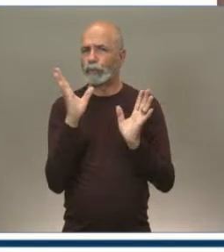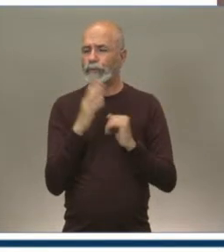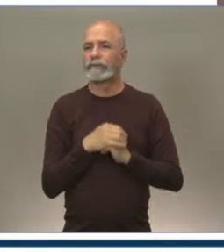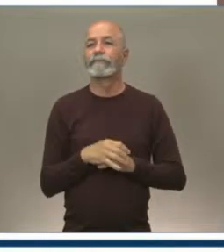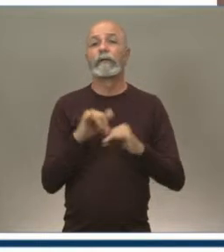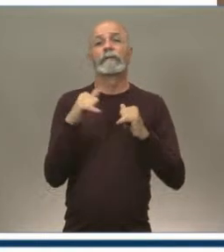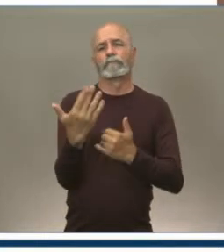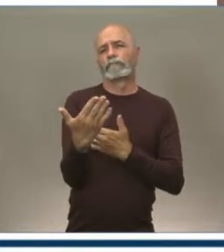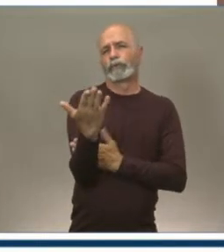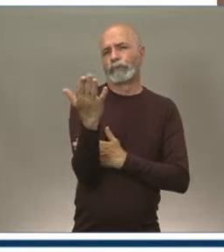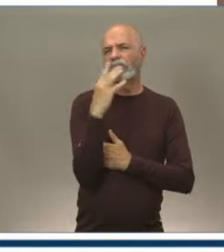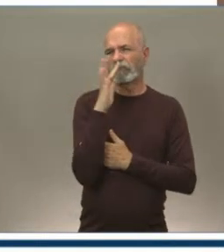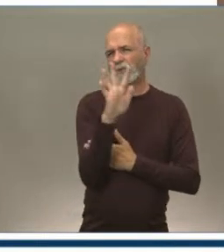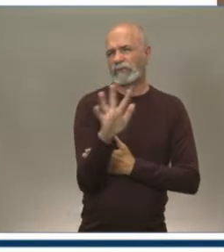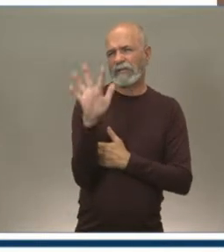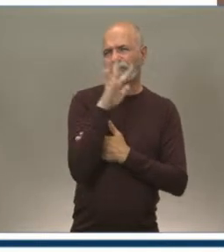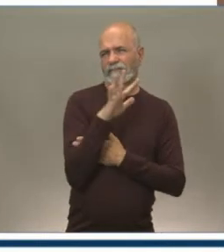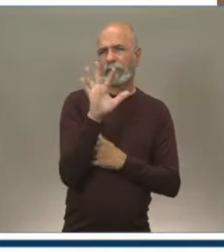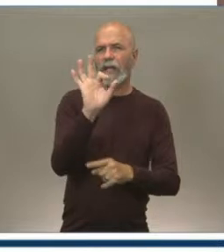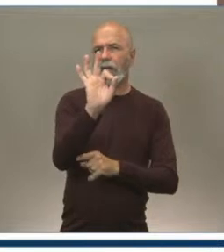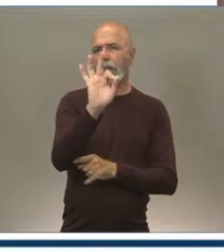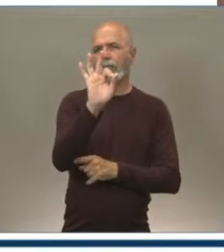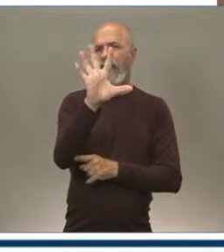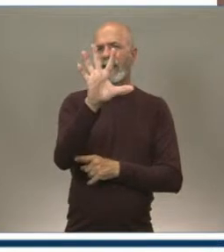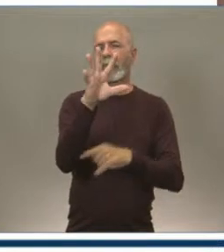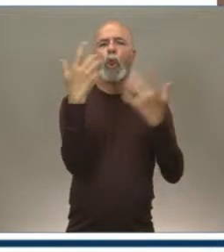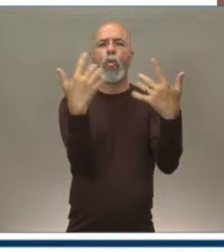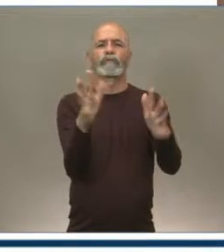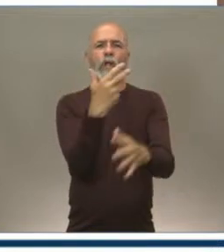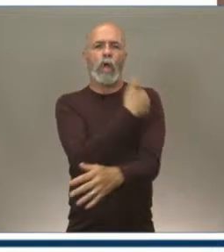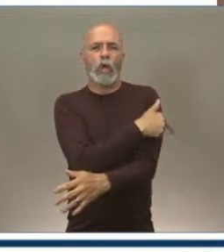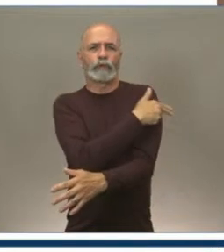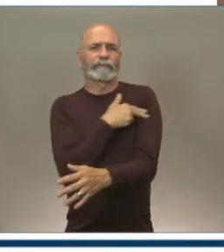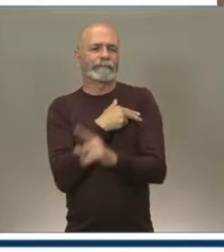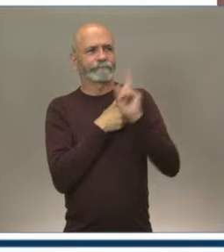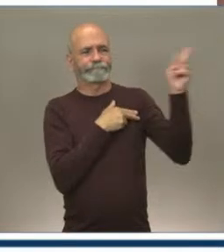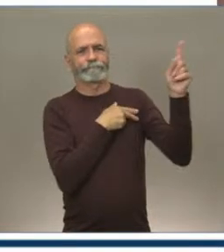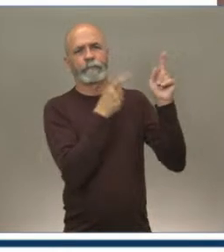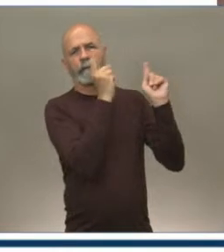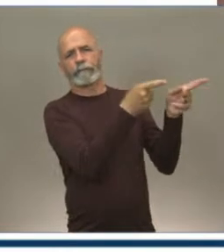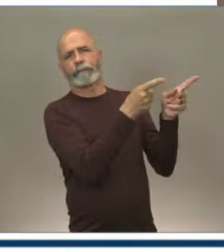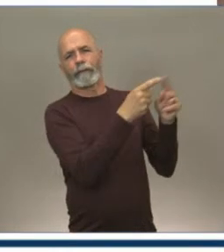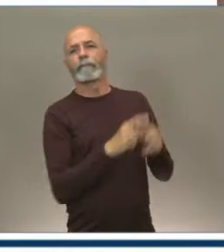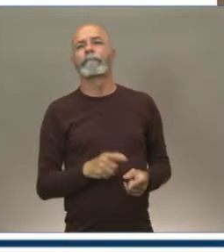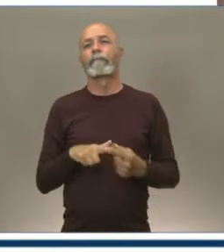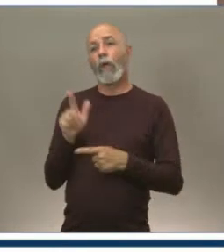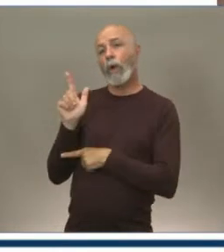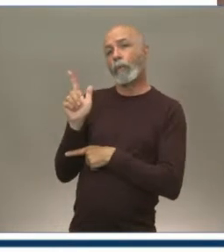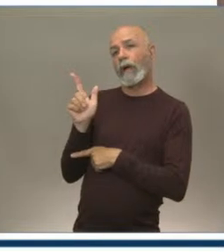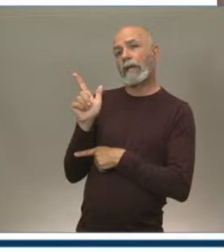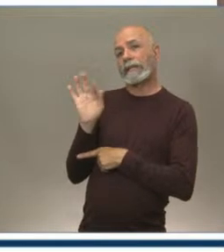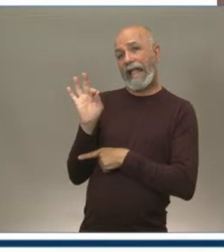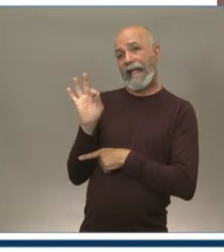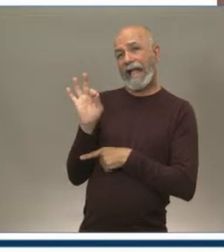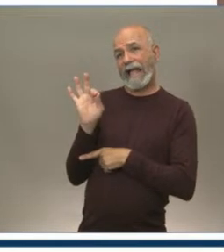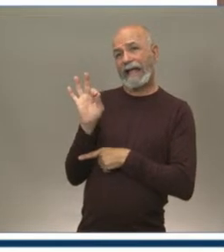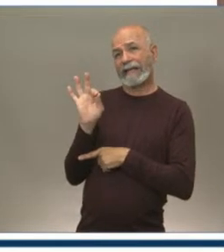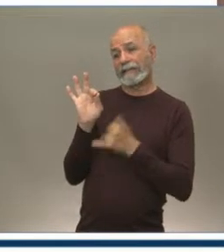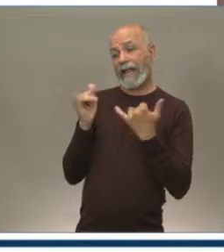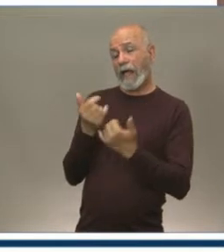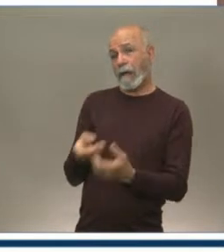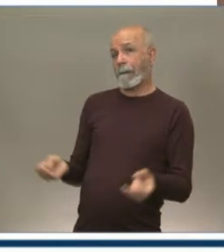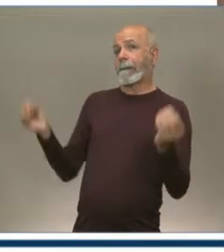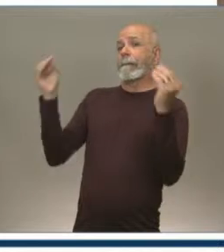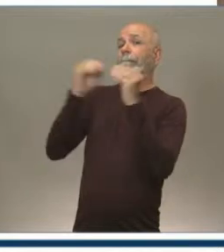there are about 95 patients with COVID-19 in our hospitals right now, 29 of those in intensive or intermediate care, with the